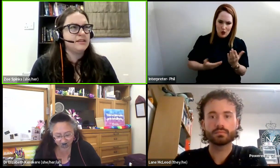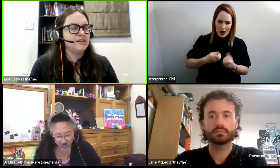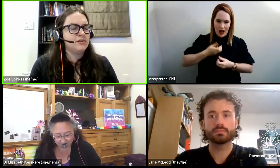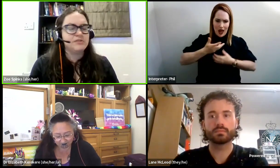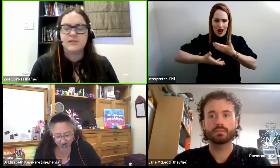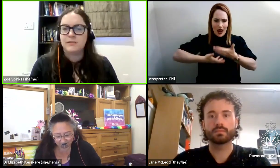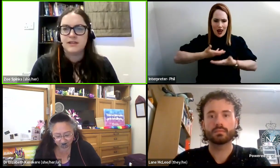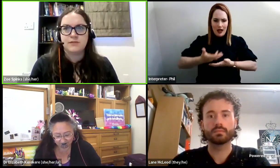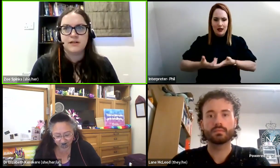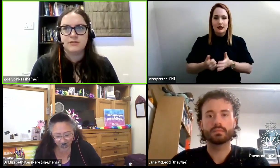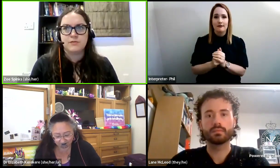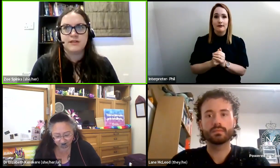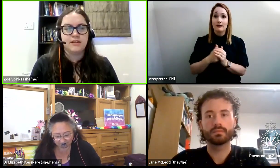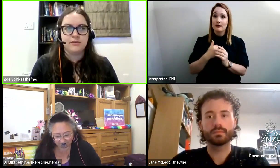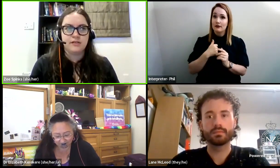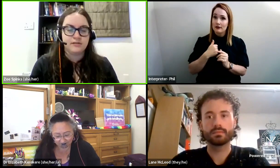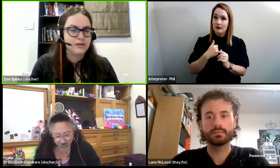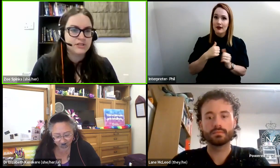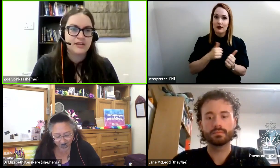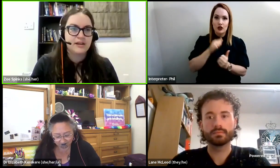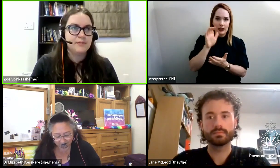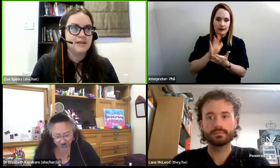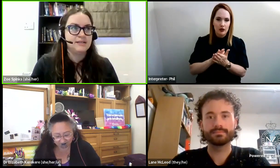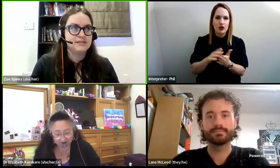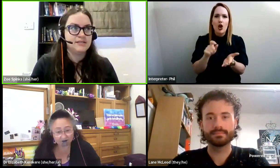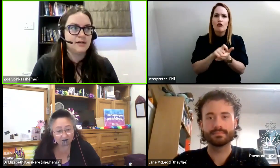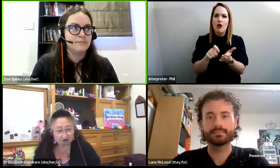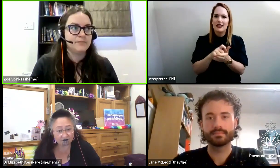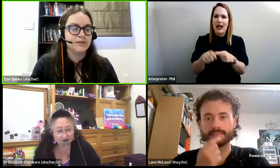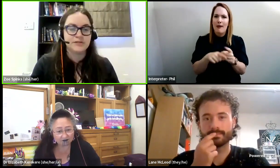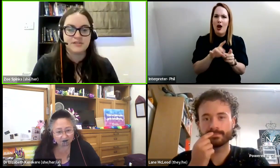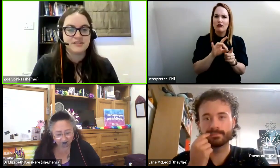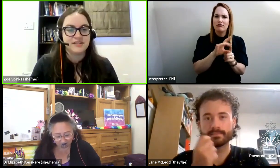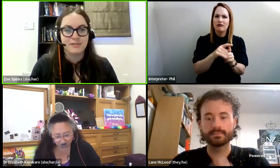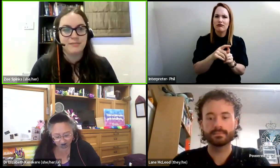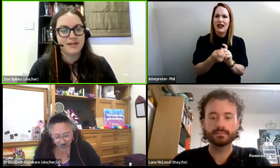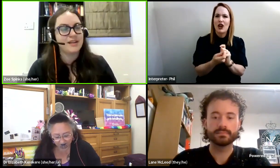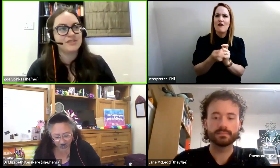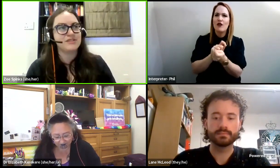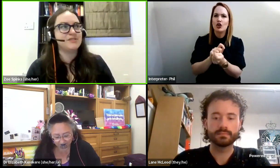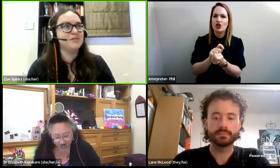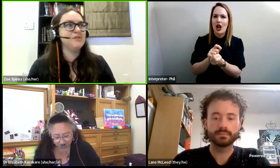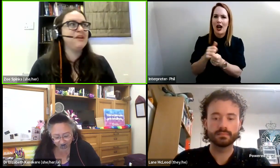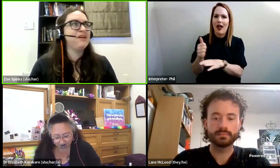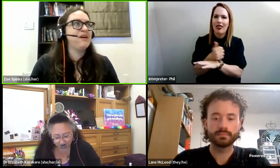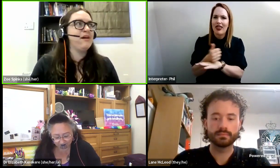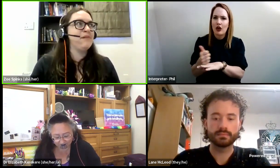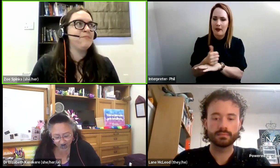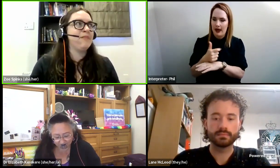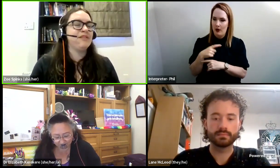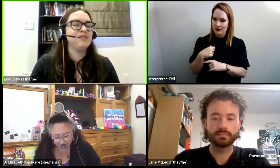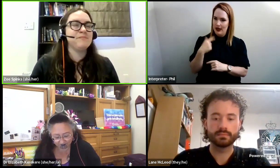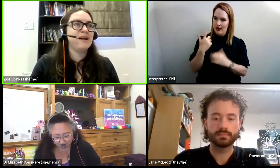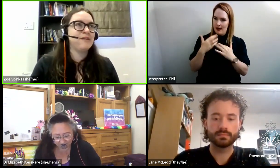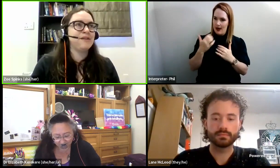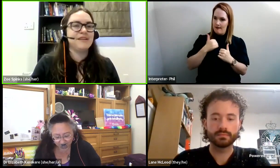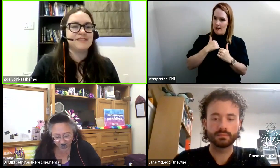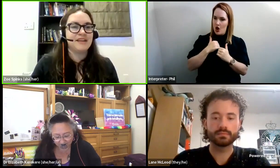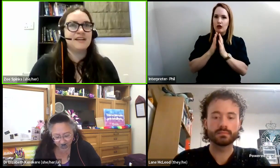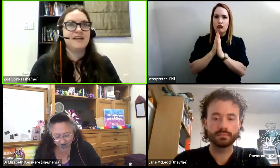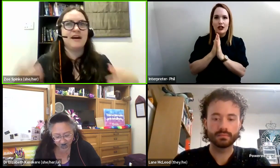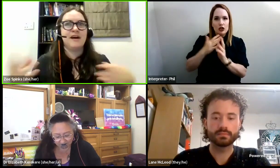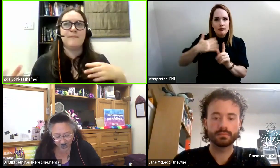I think got into a place when I was writing on conversion therapies, because I was thinking about my connection to my religious background